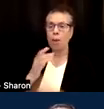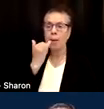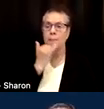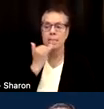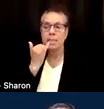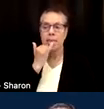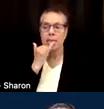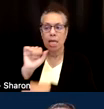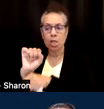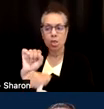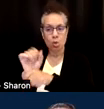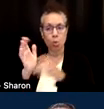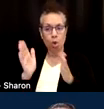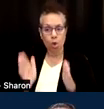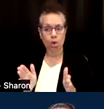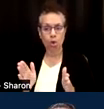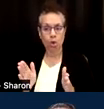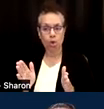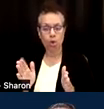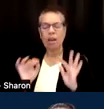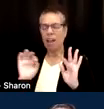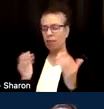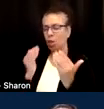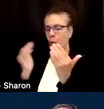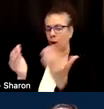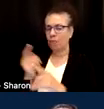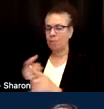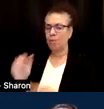an employee, and hopefully we can take it from there.